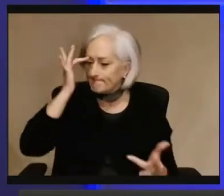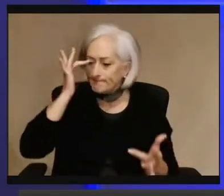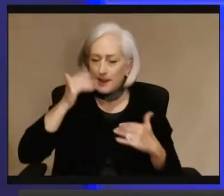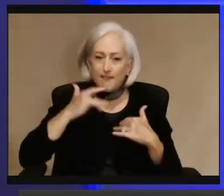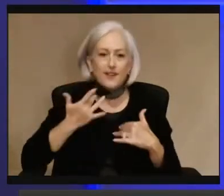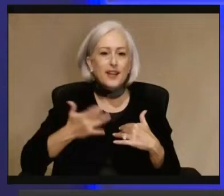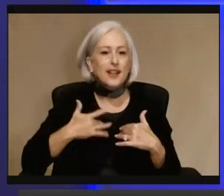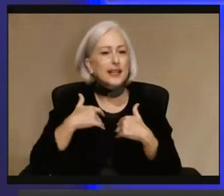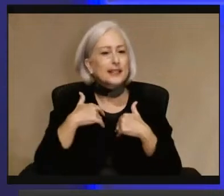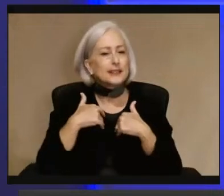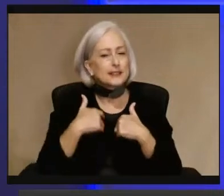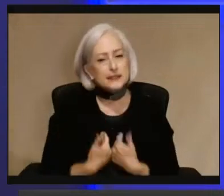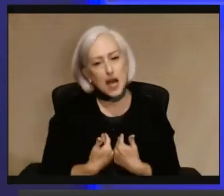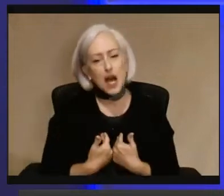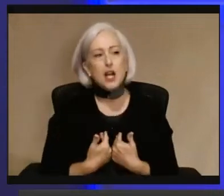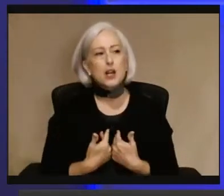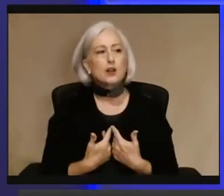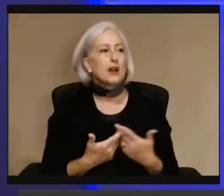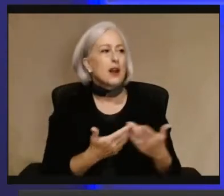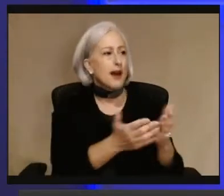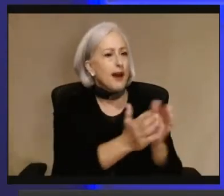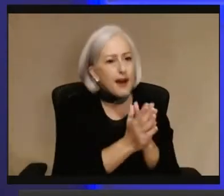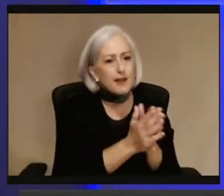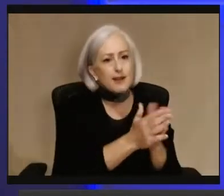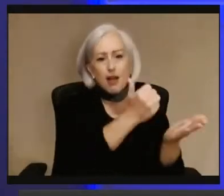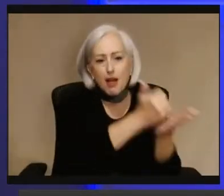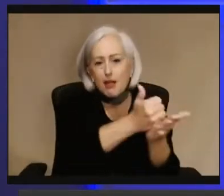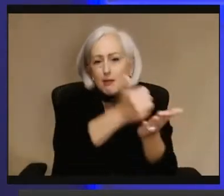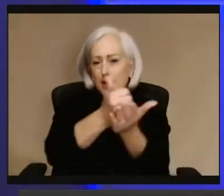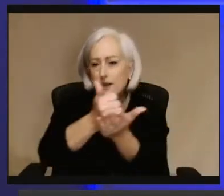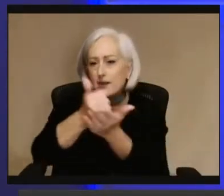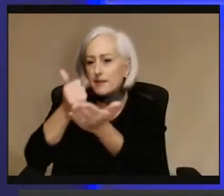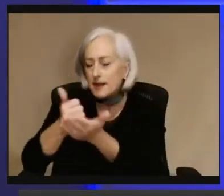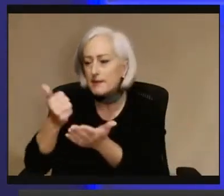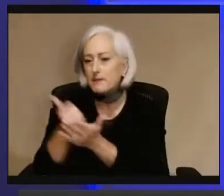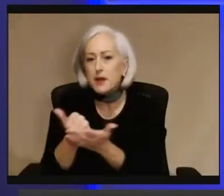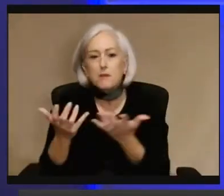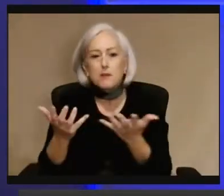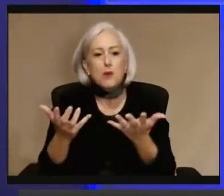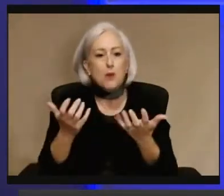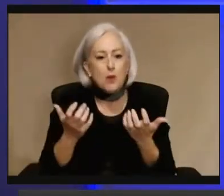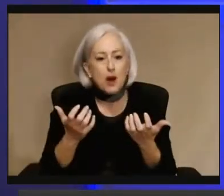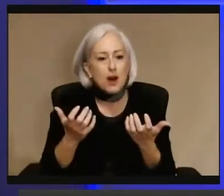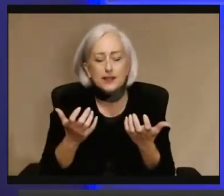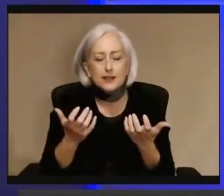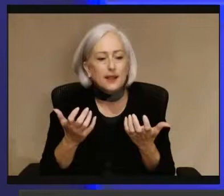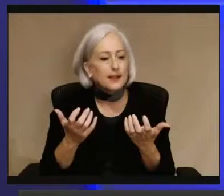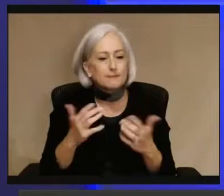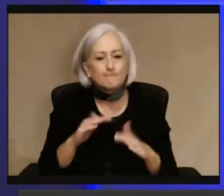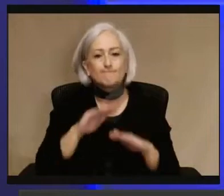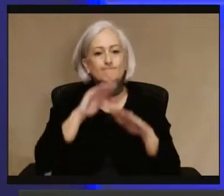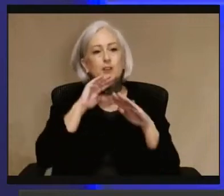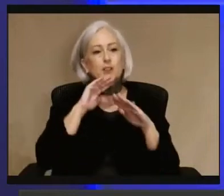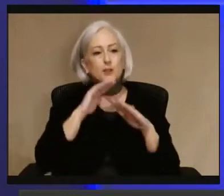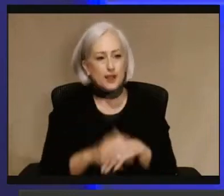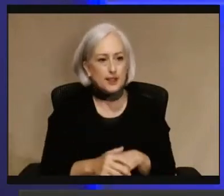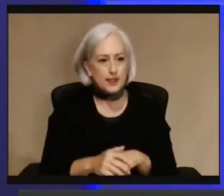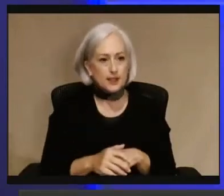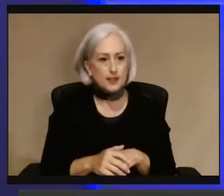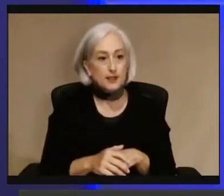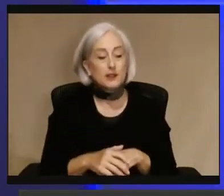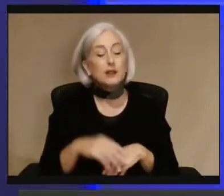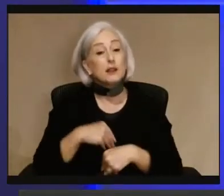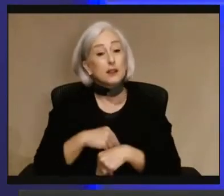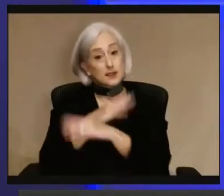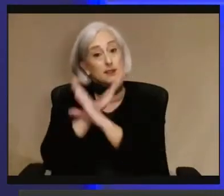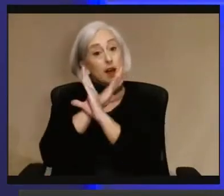asking for help and asking for resources. And I feel that telehealth has really been a good thing from COVID,